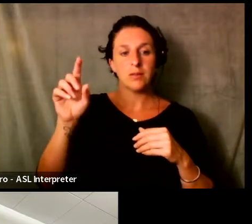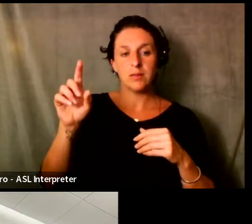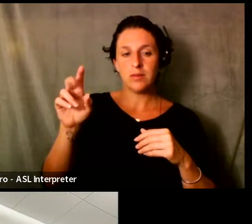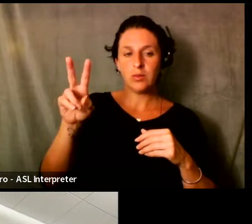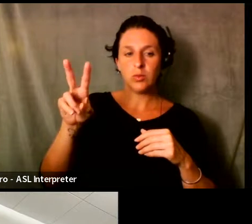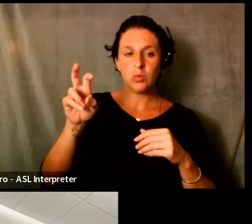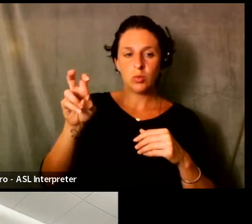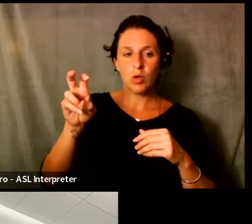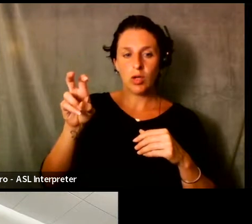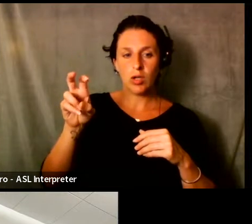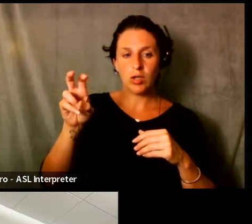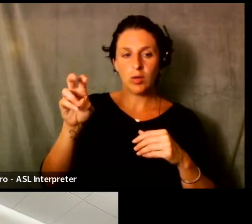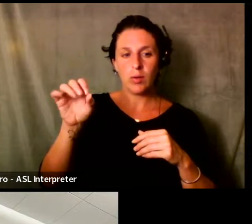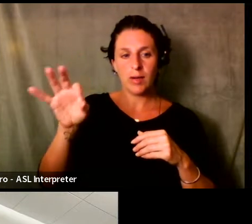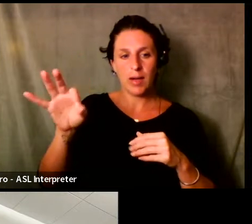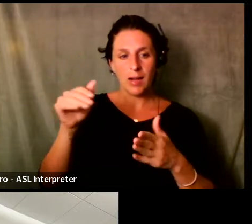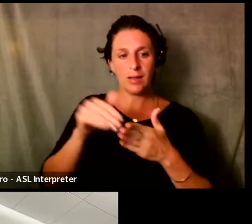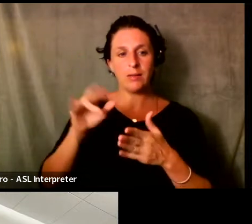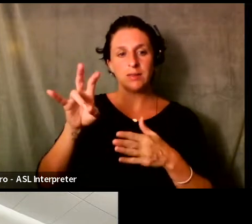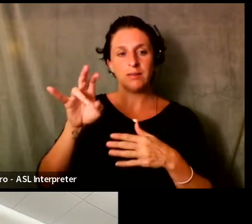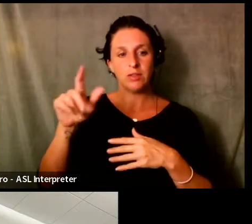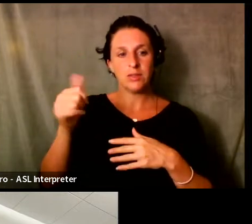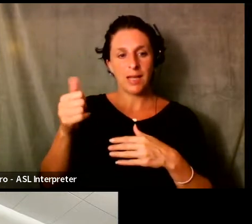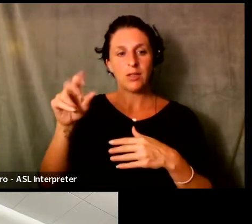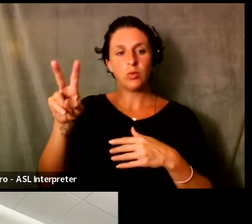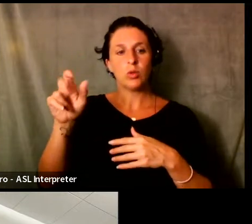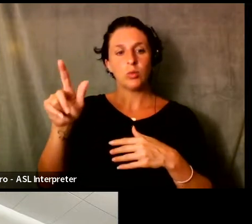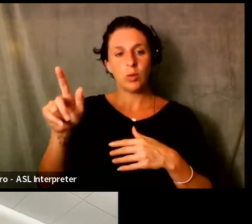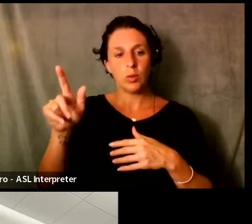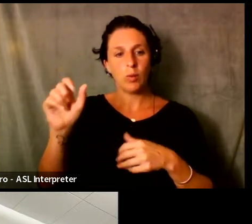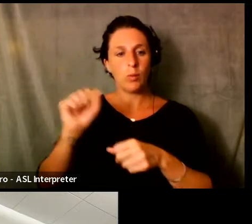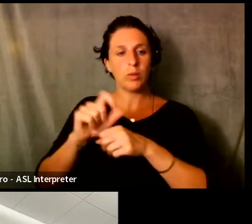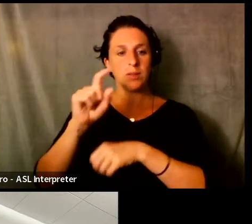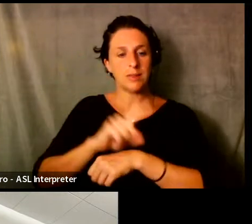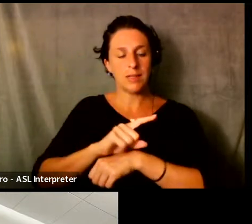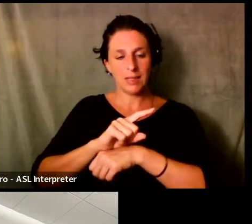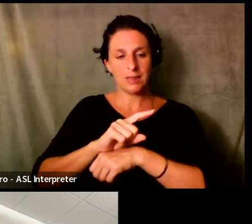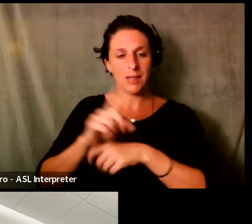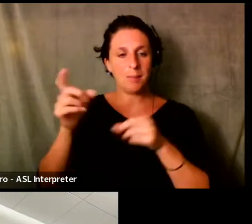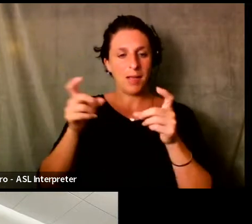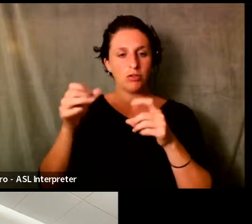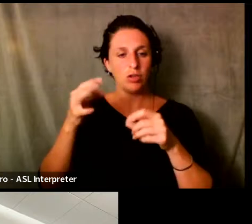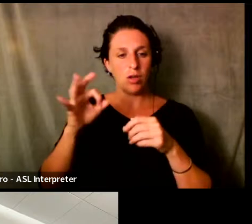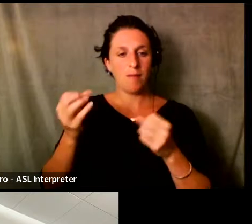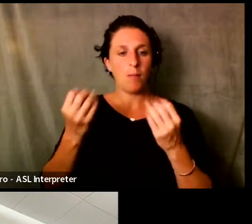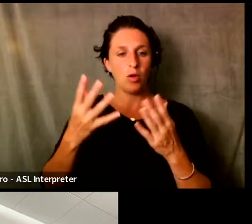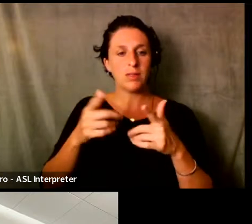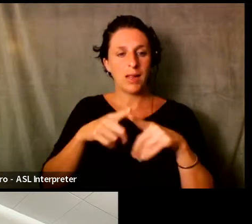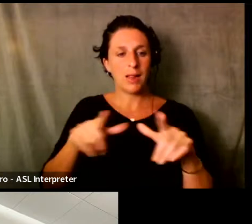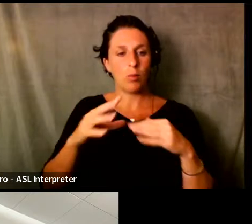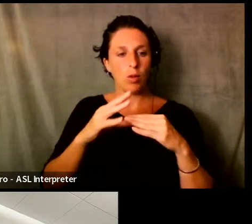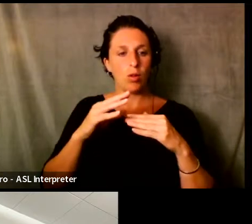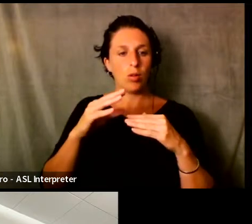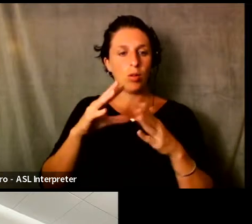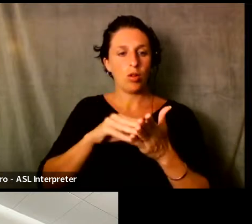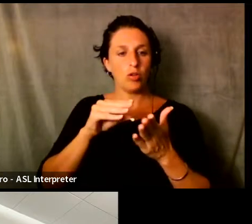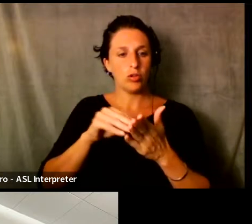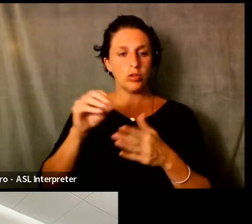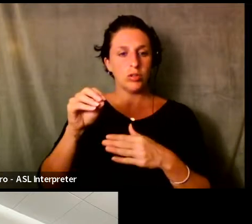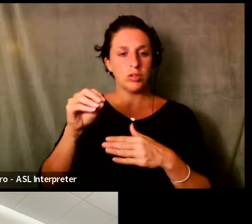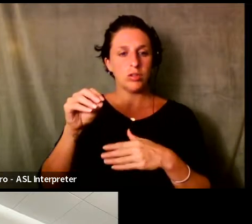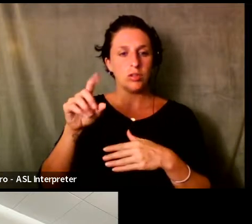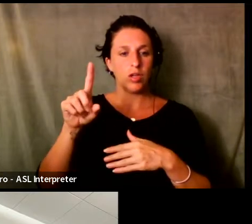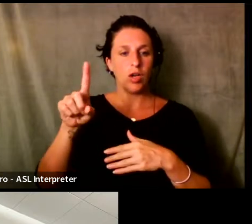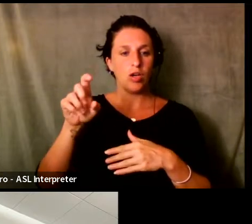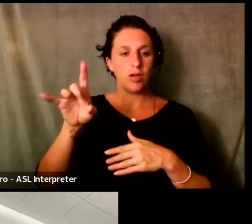$209,710, 221 workdays. Joanna Fite, Manager of Multilingual Learners,